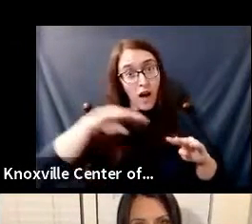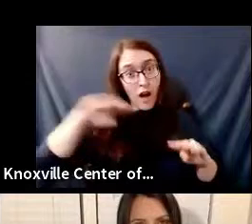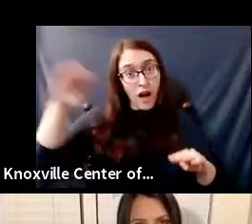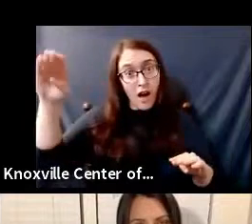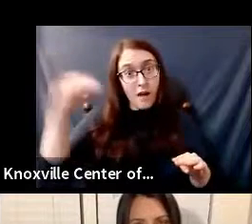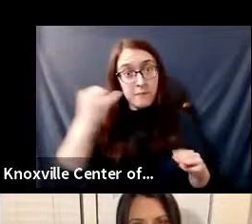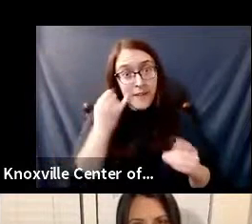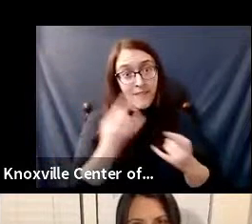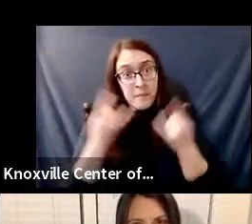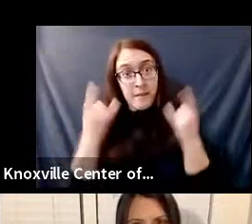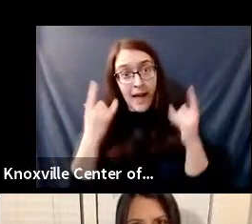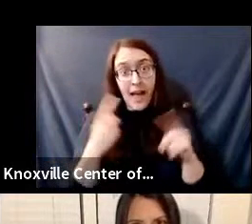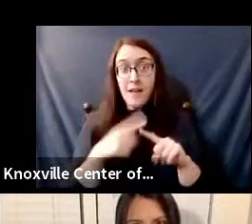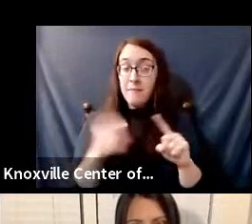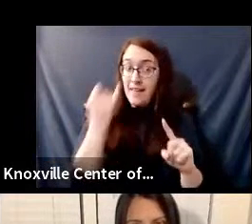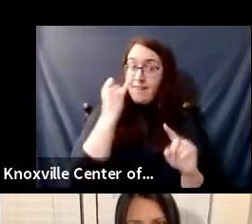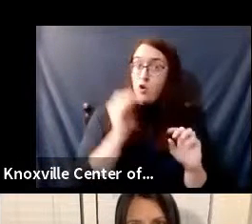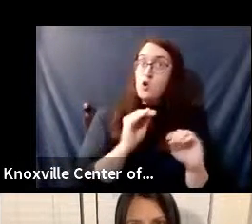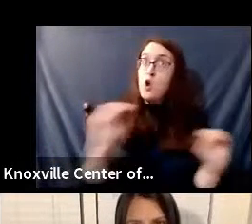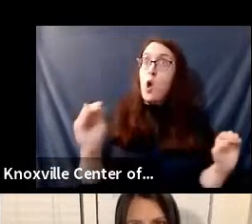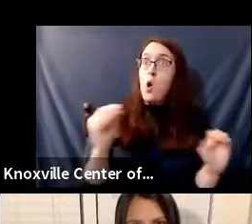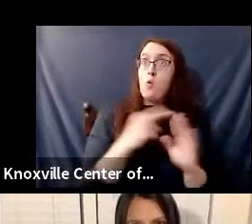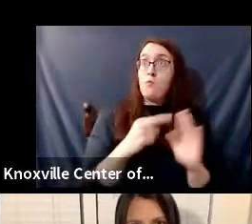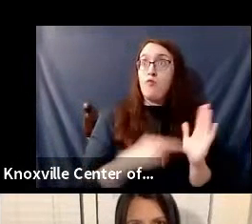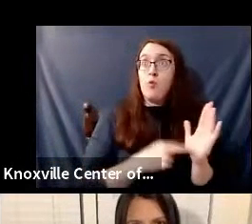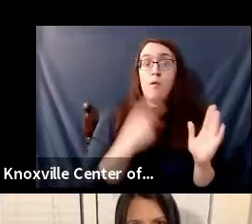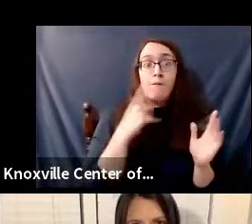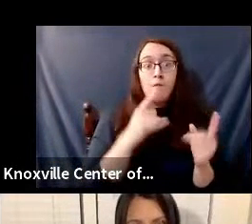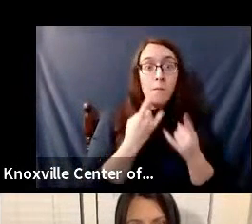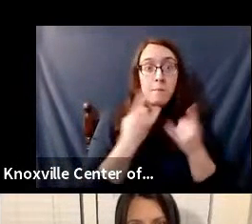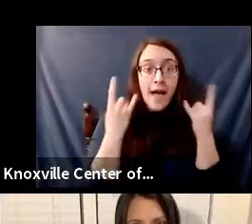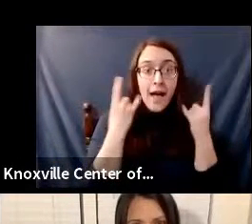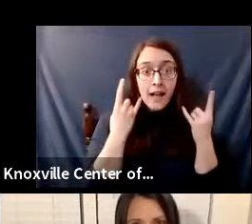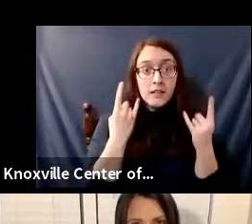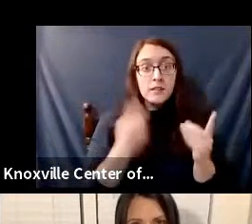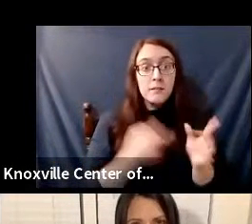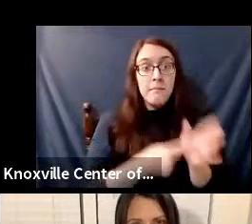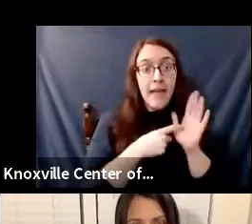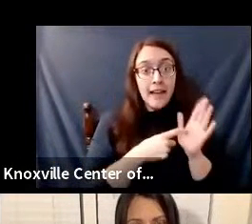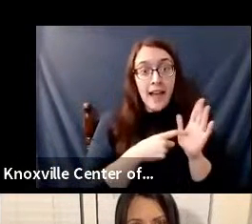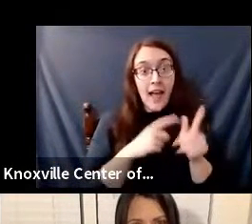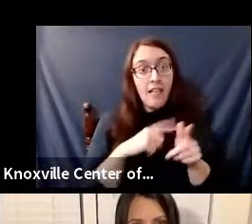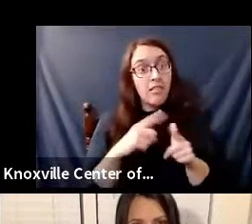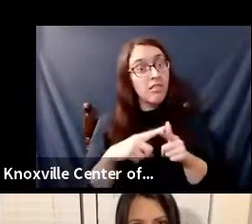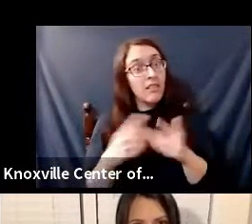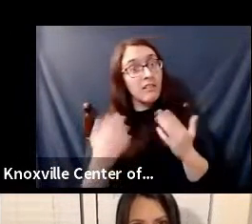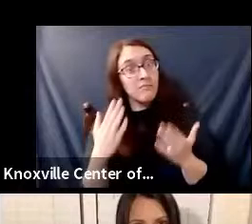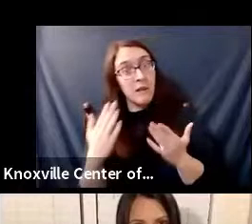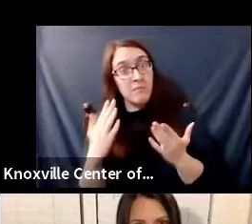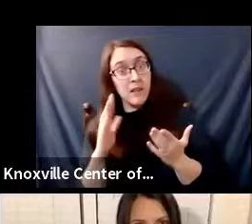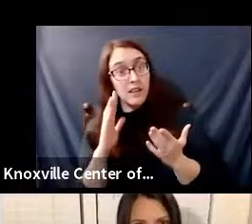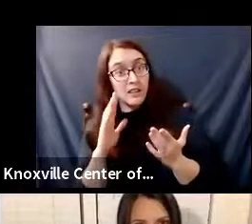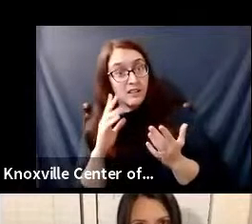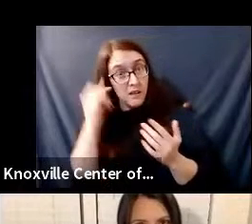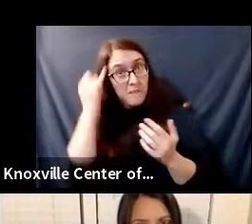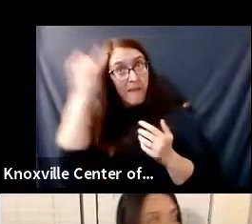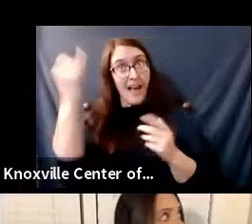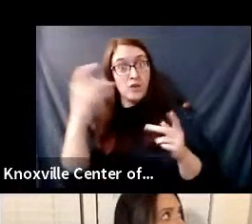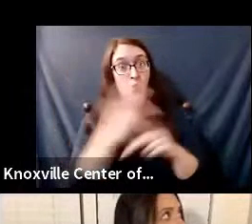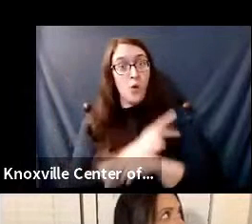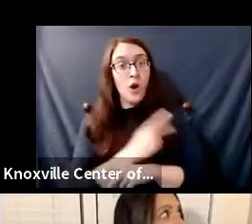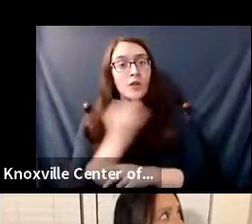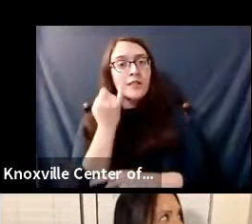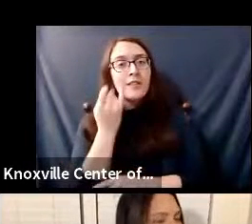how bad would they have been if we didn't have a mask mandate? And so, I know, I'm not sure if other folks saw, but I think it was